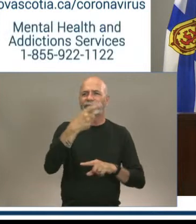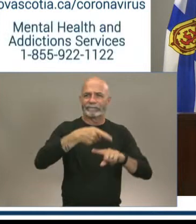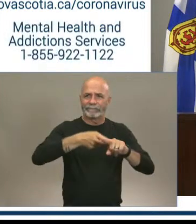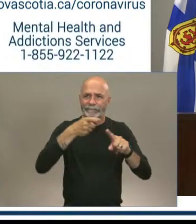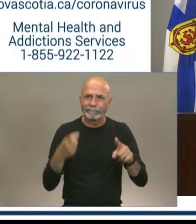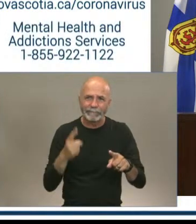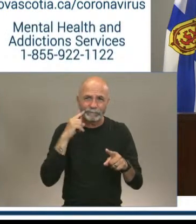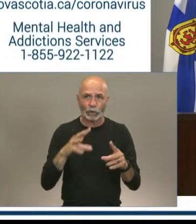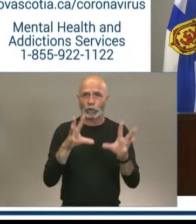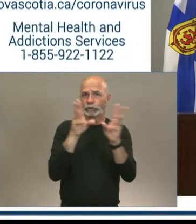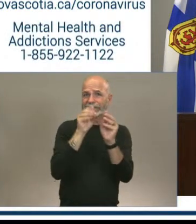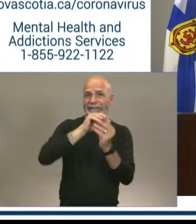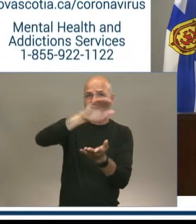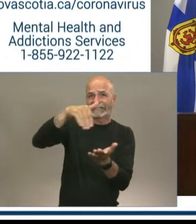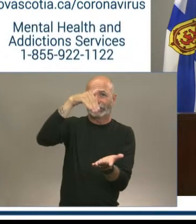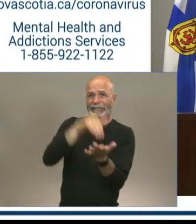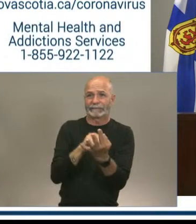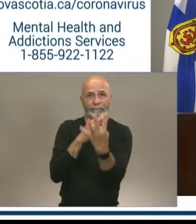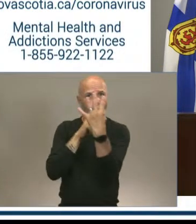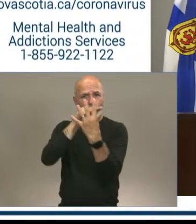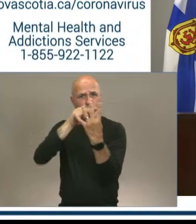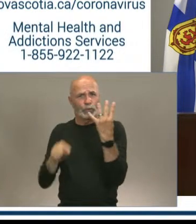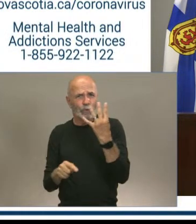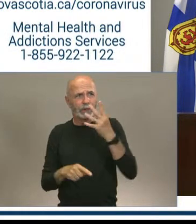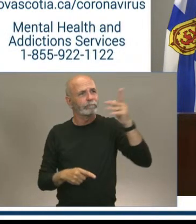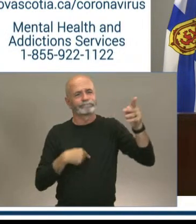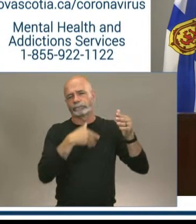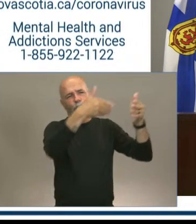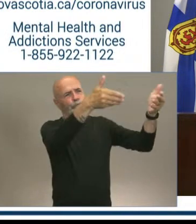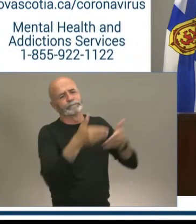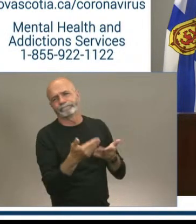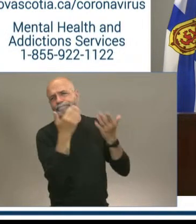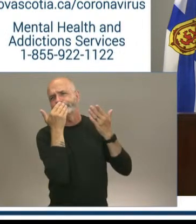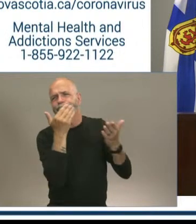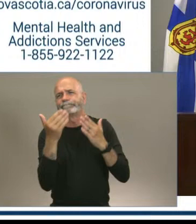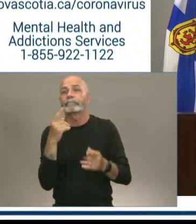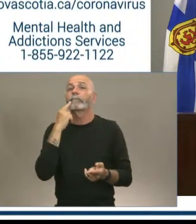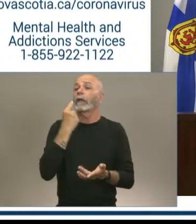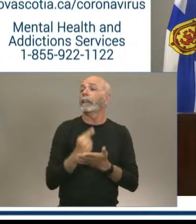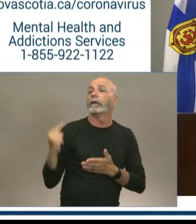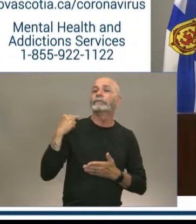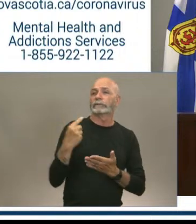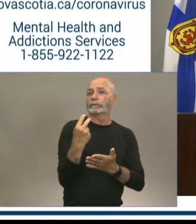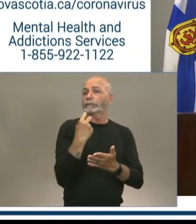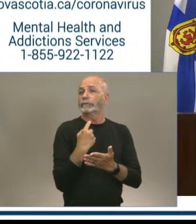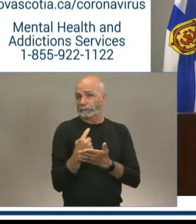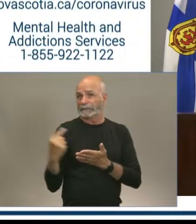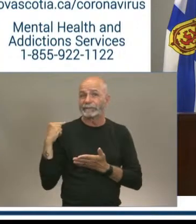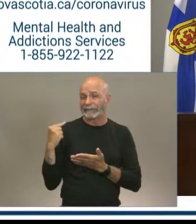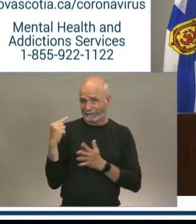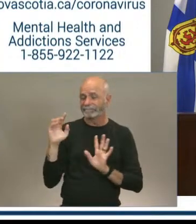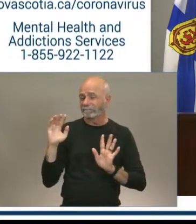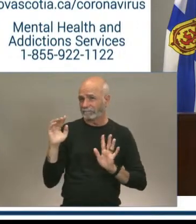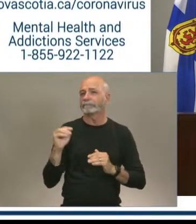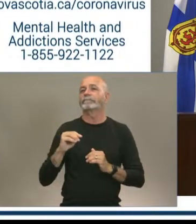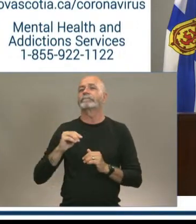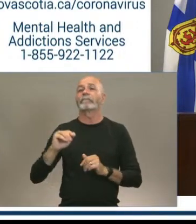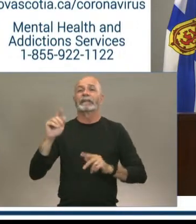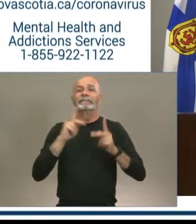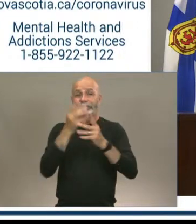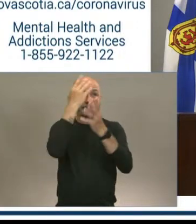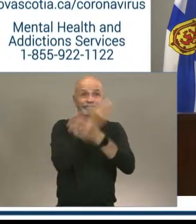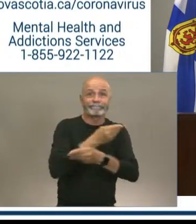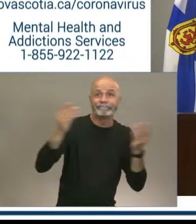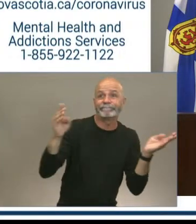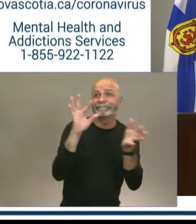Centre. So welcome. It was literally just a week ago, this is how fast we're moving now, that we visited you with the 800,000